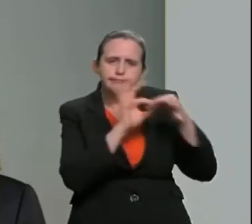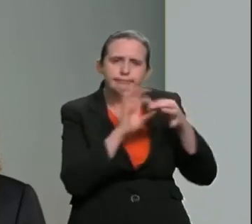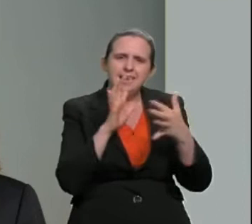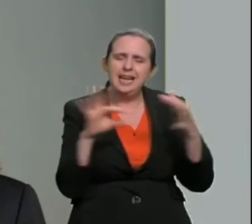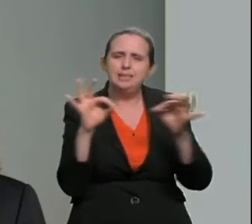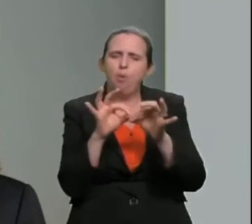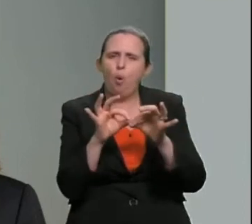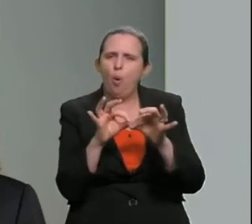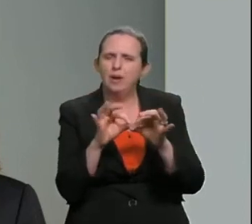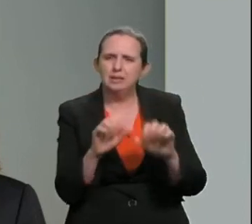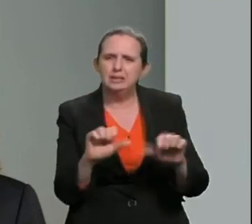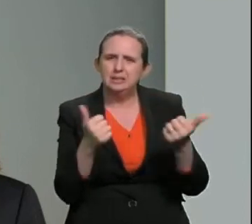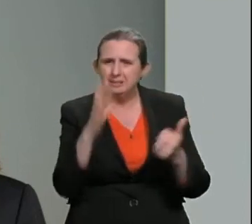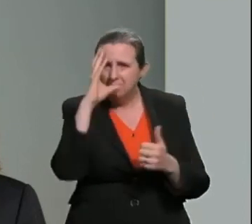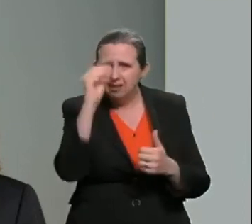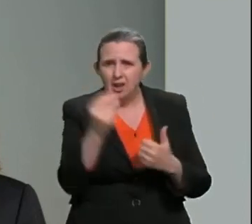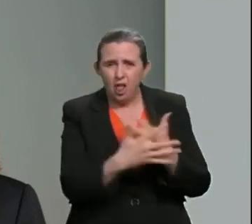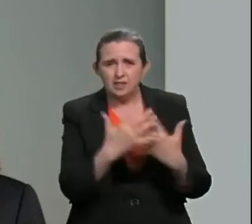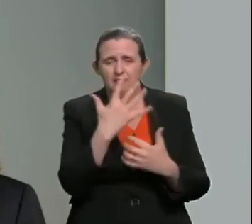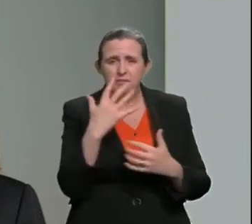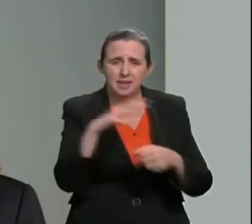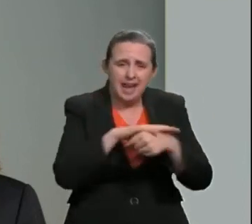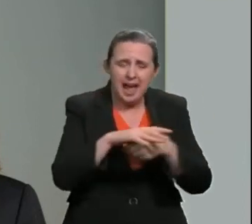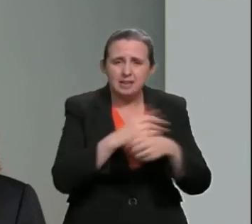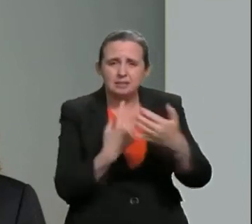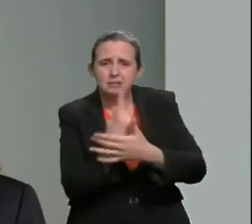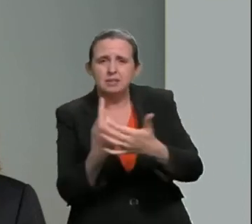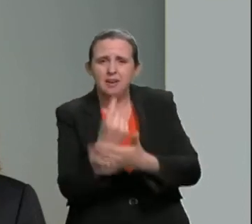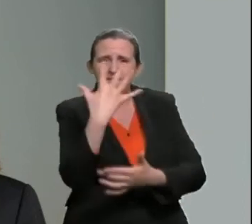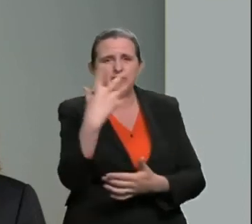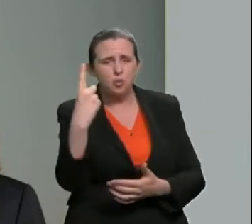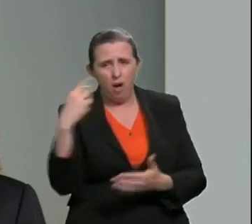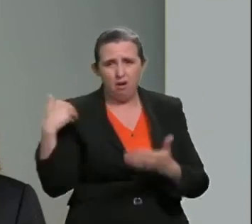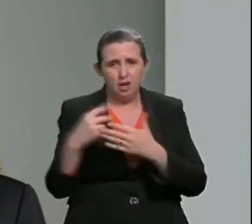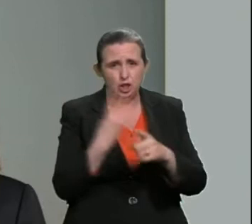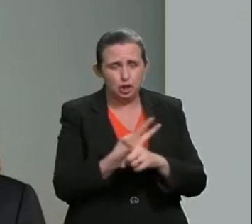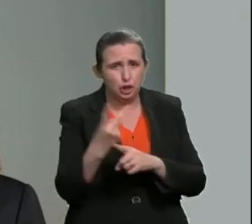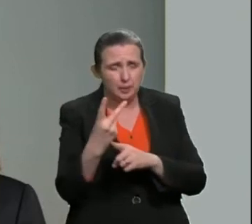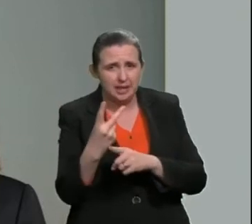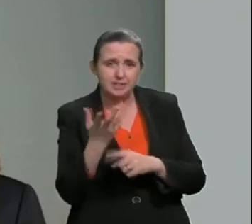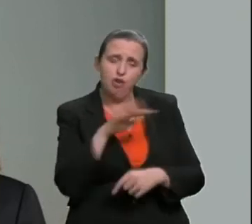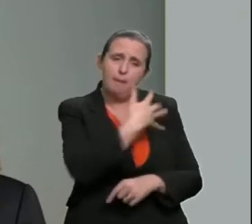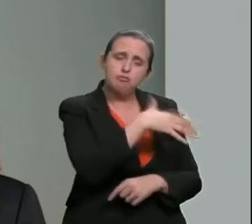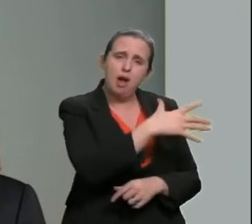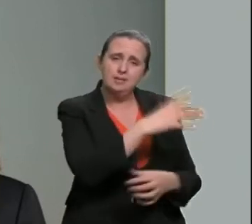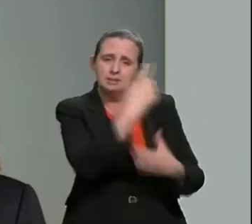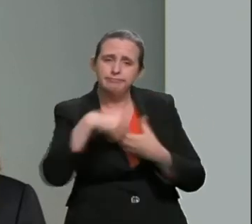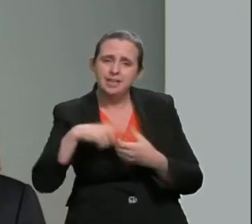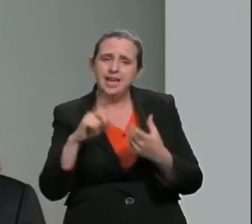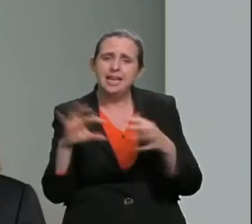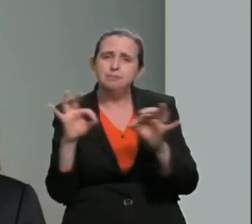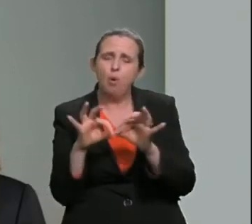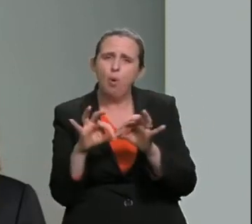51 placements have been made in recent weeks. Will my right honourable friend join with me in urging